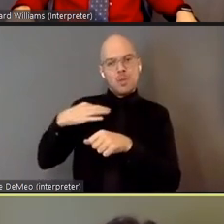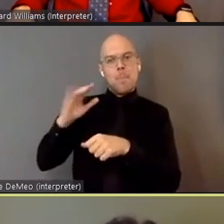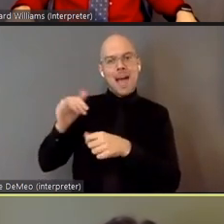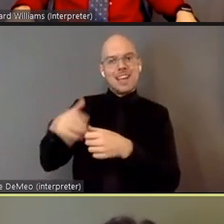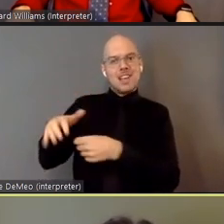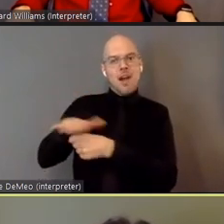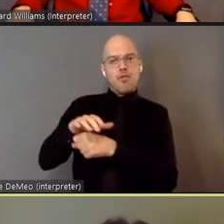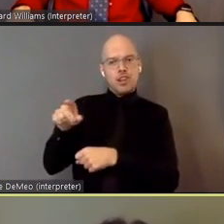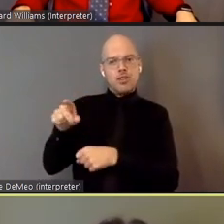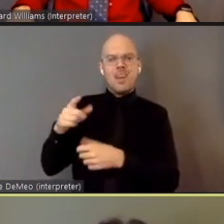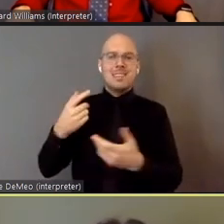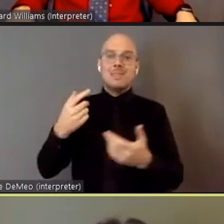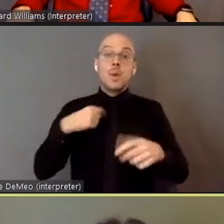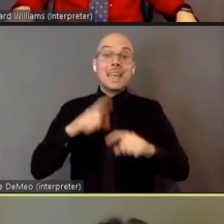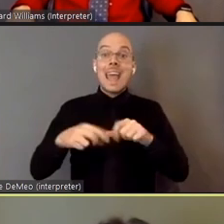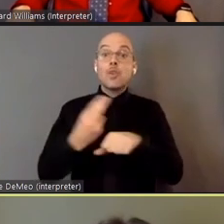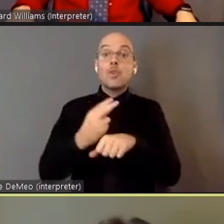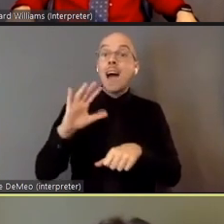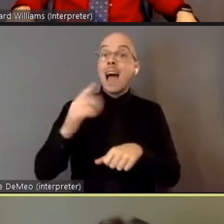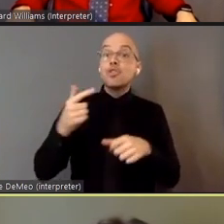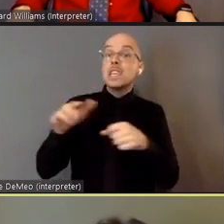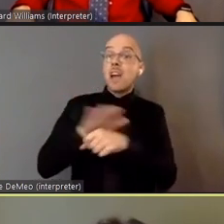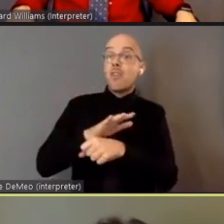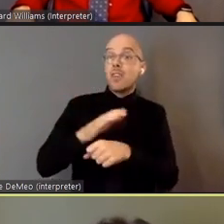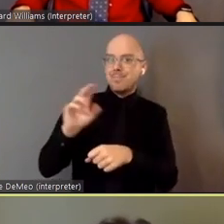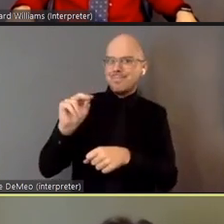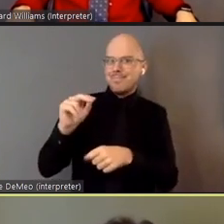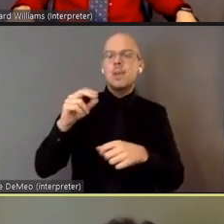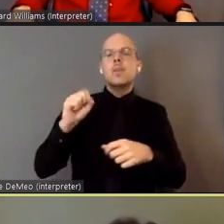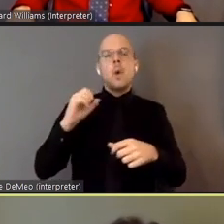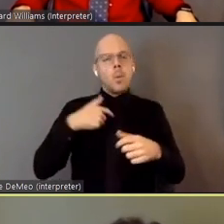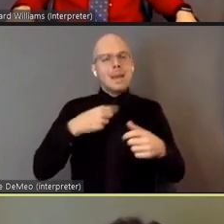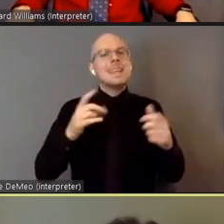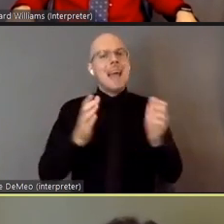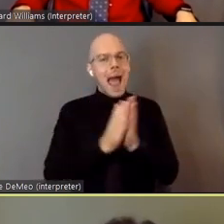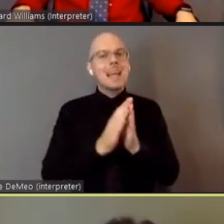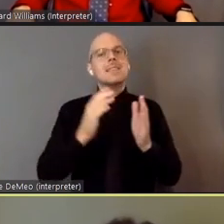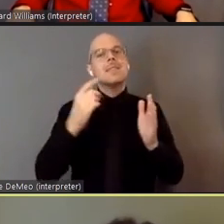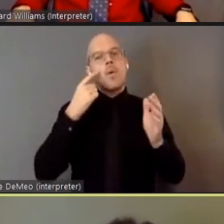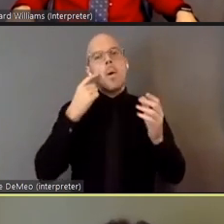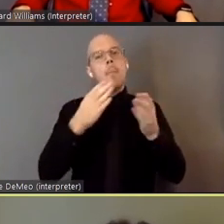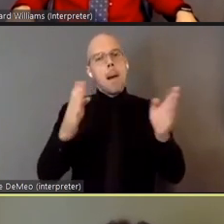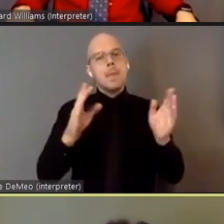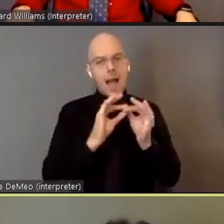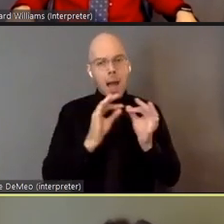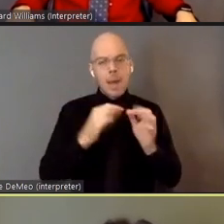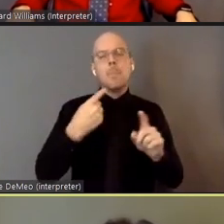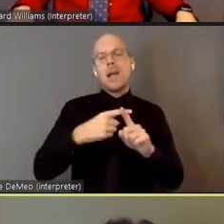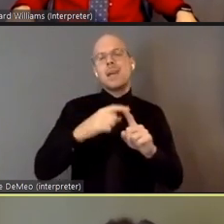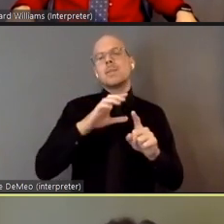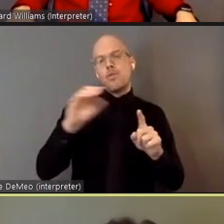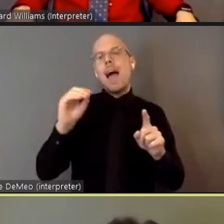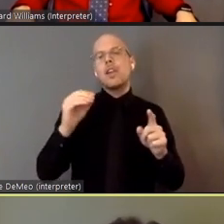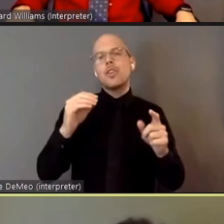what would be eligible, we asked for comment from the public and from providers on the possibility of using